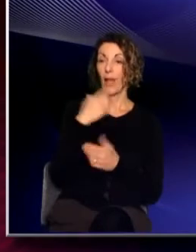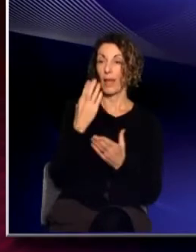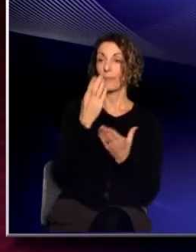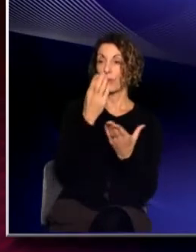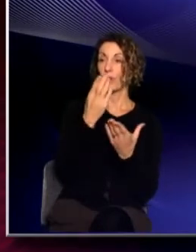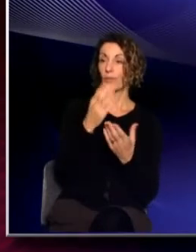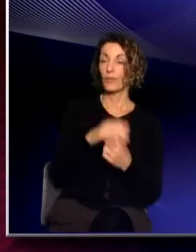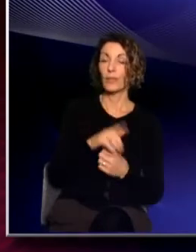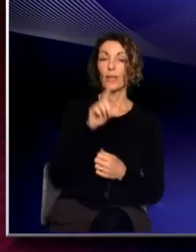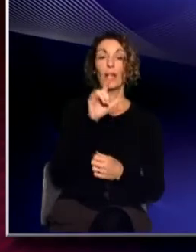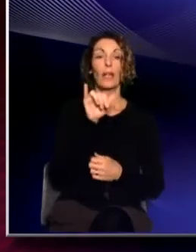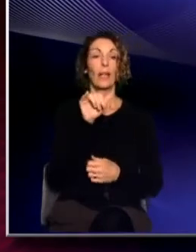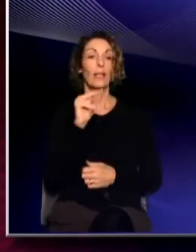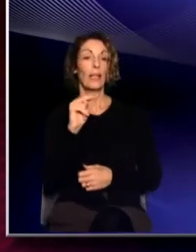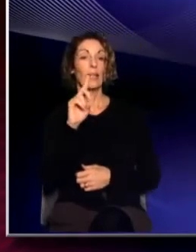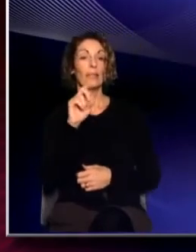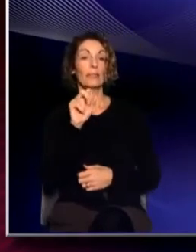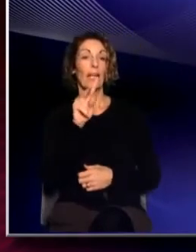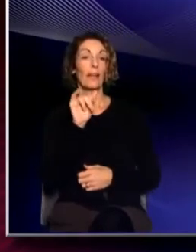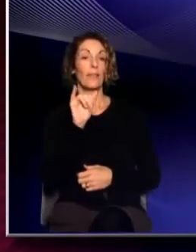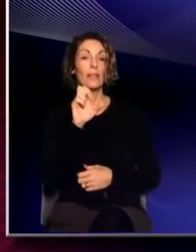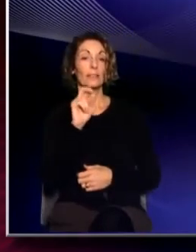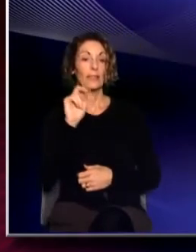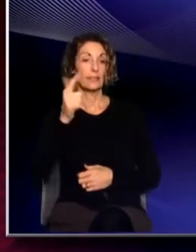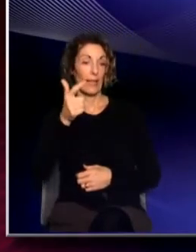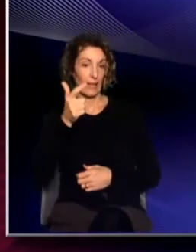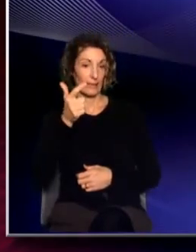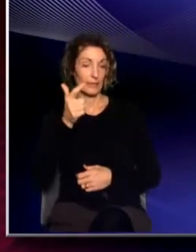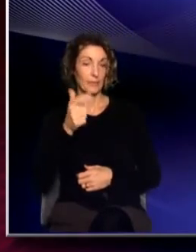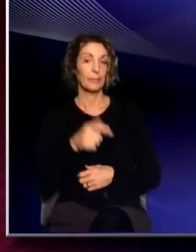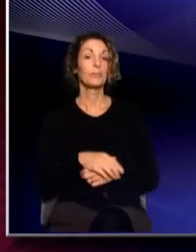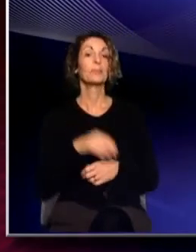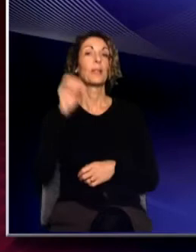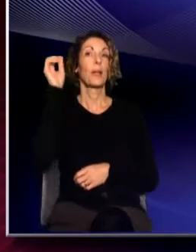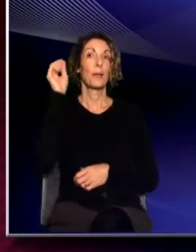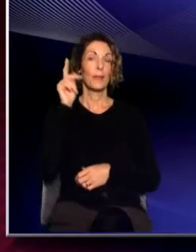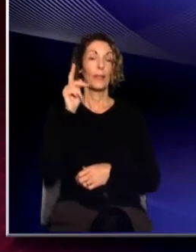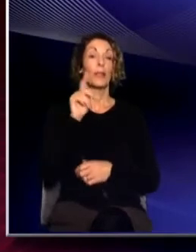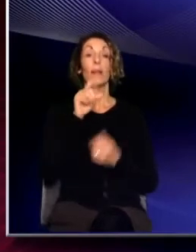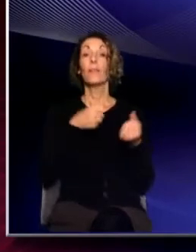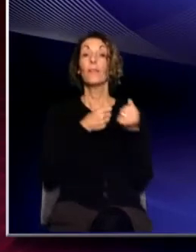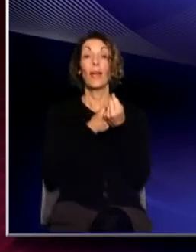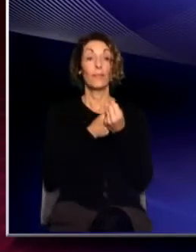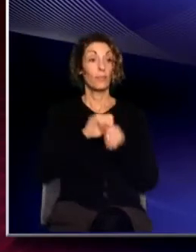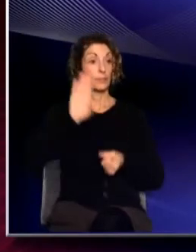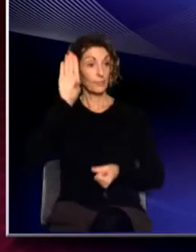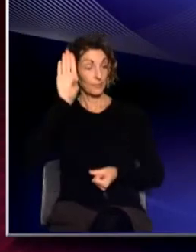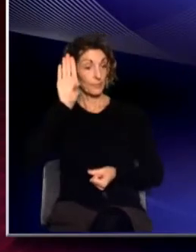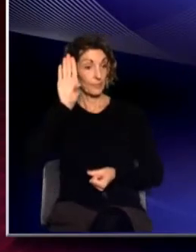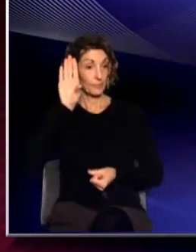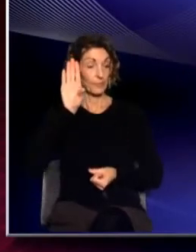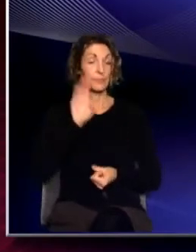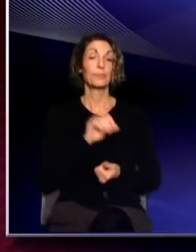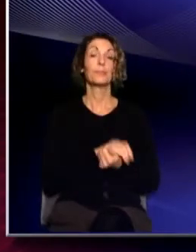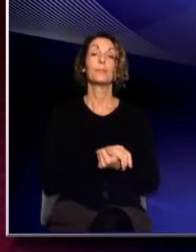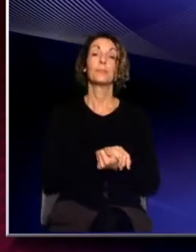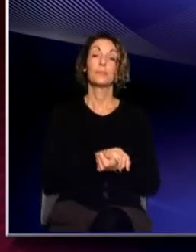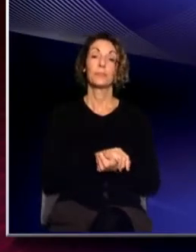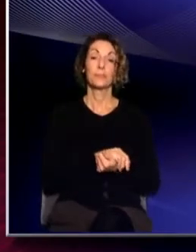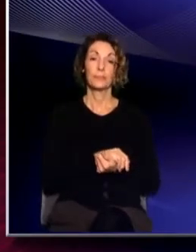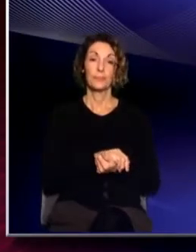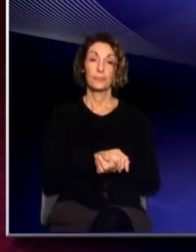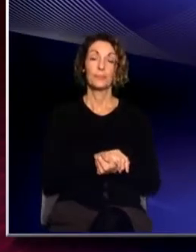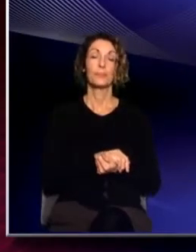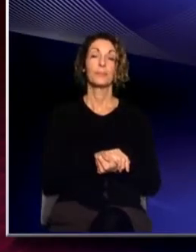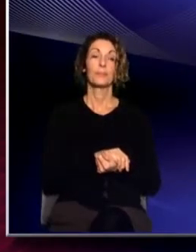This is Do we have Lynn a second? Davison. I second. Okay. All in favor say aye. Aye. Aye.